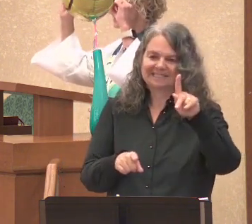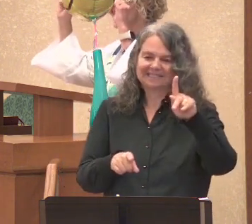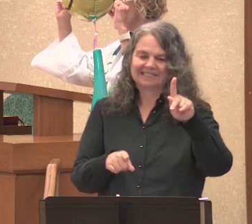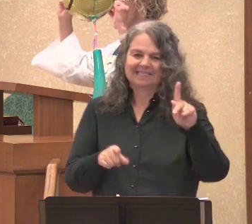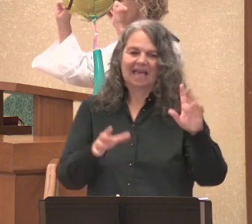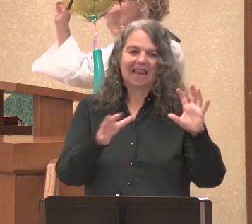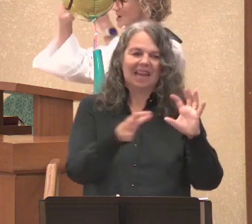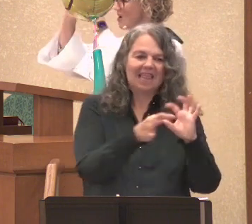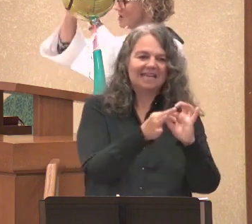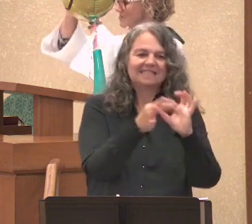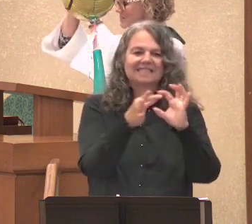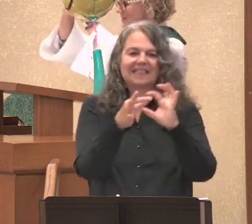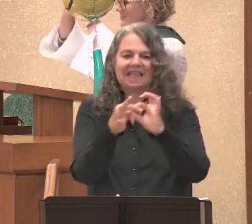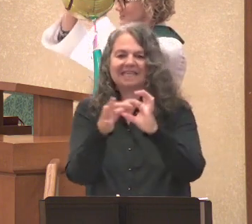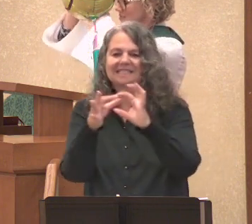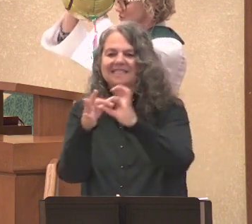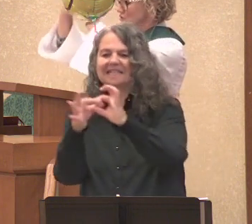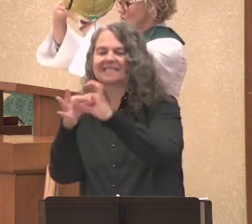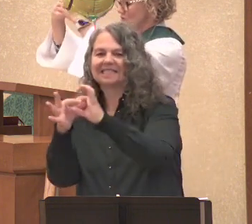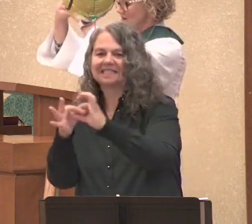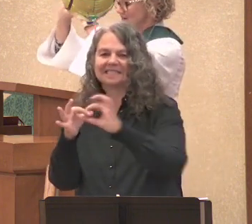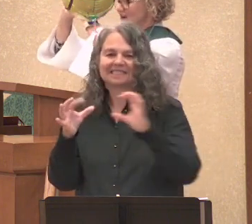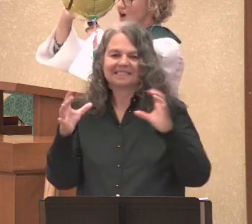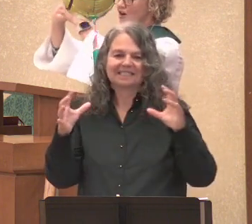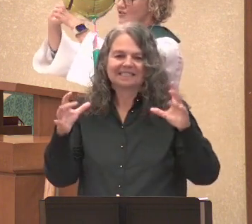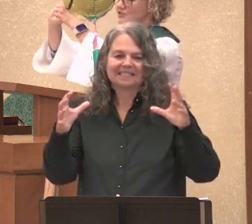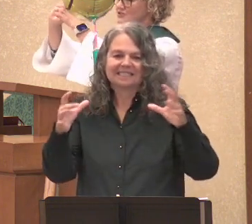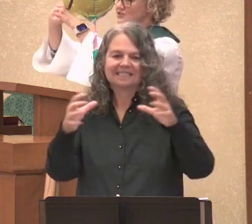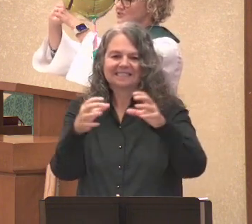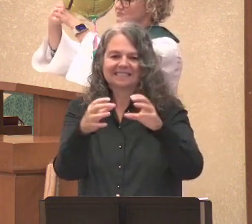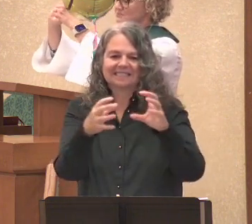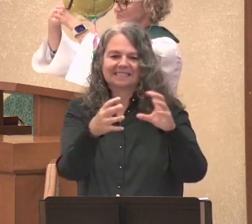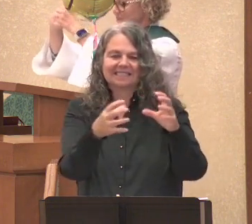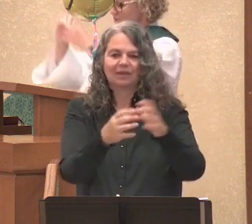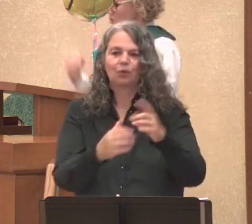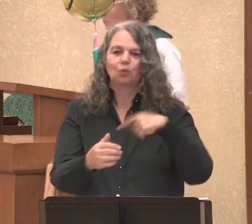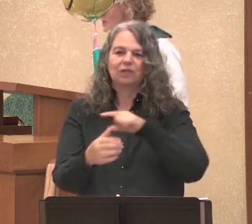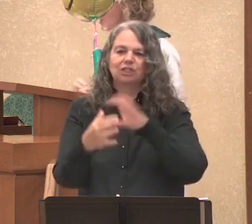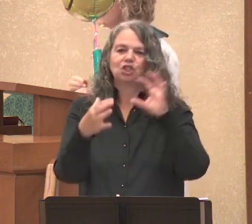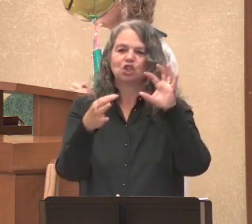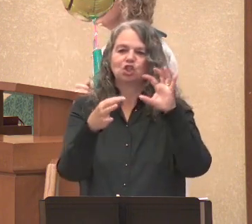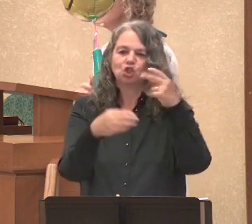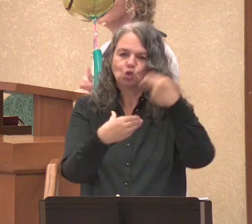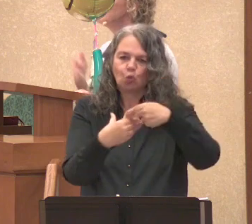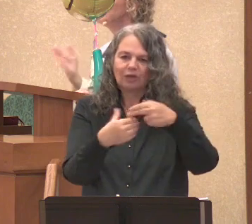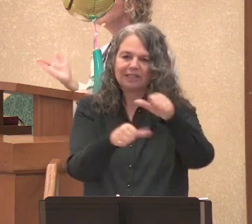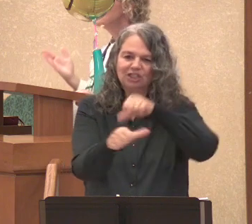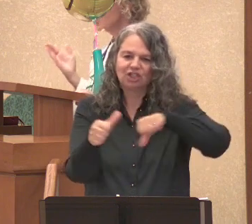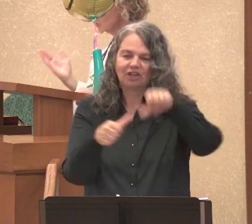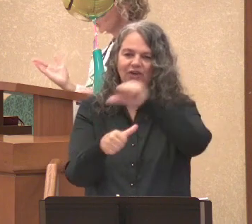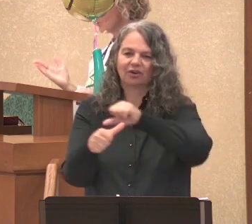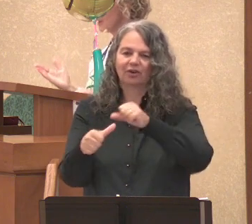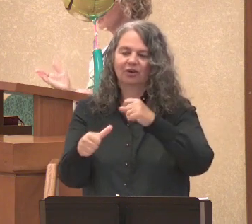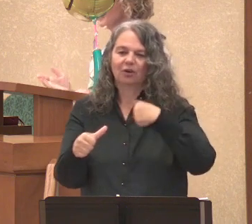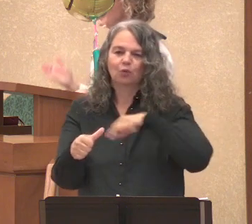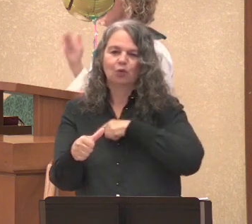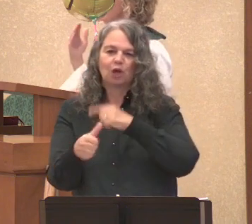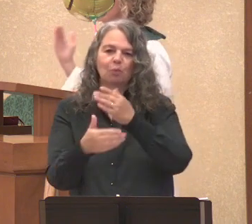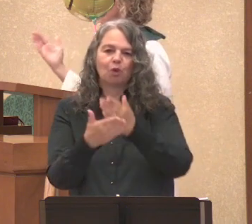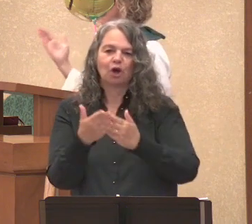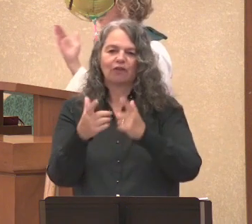by design, are meant to join others. We are part of a bigger